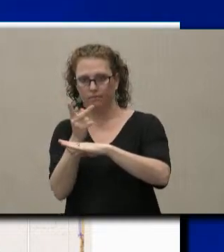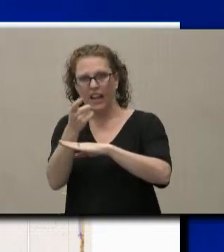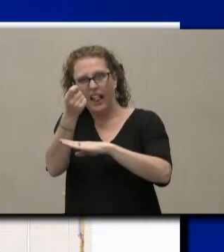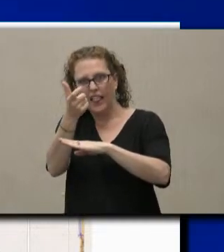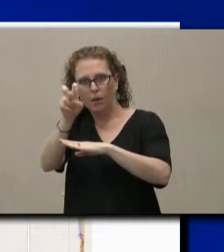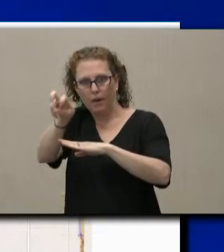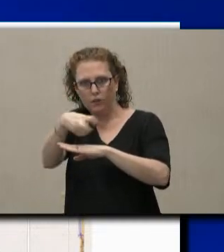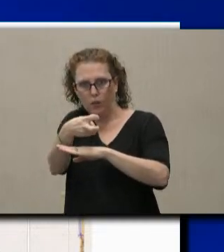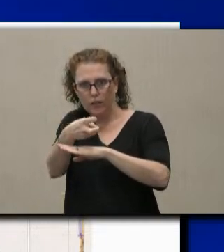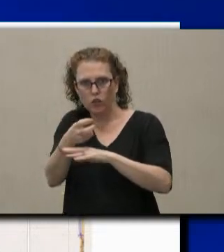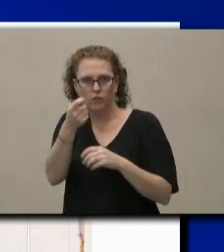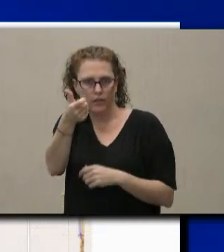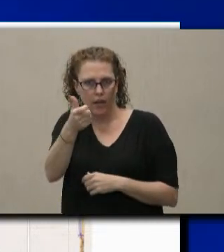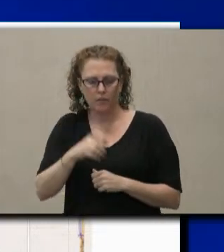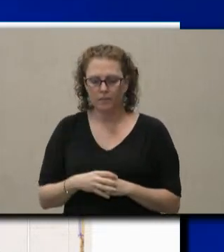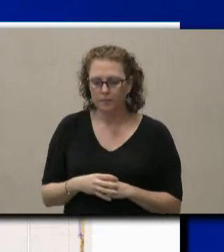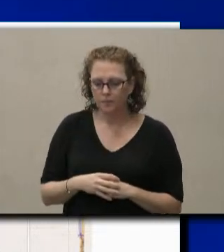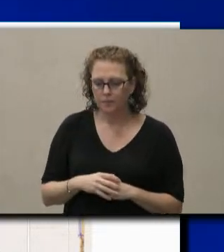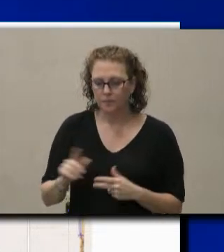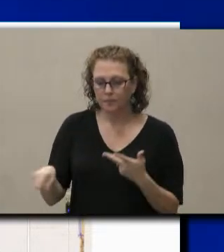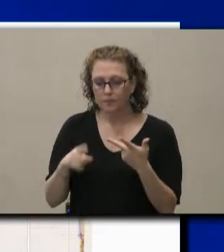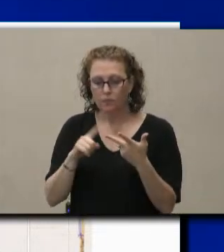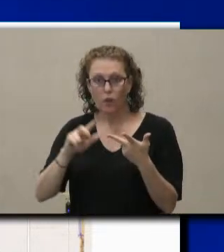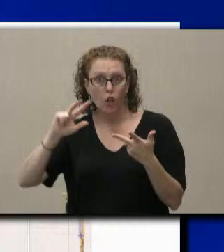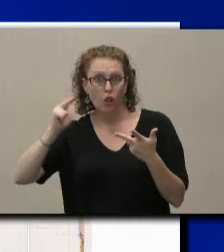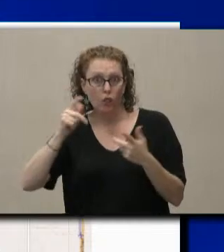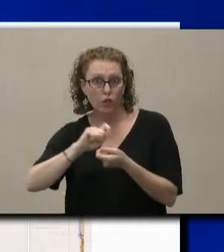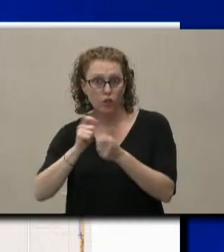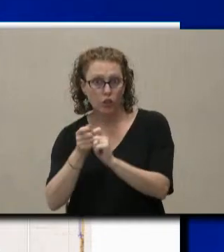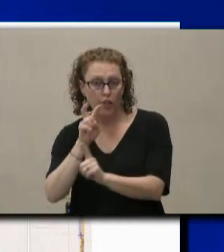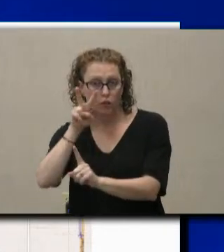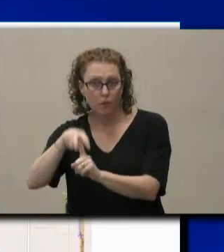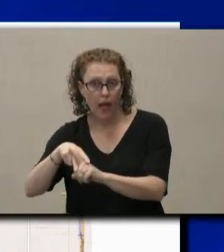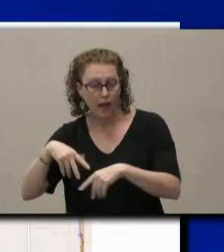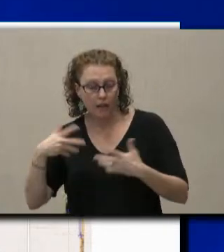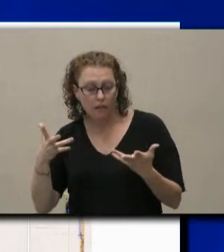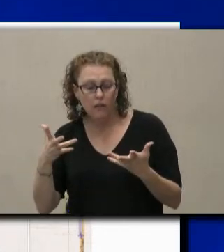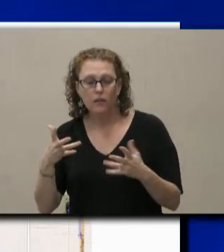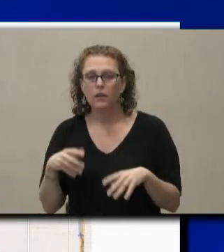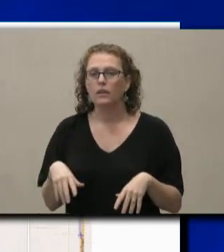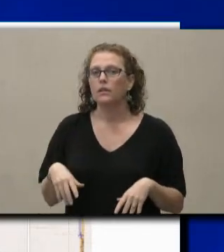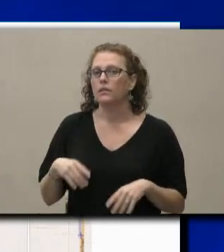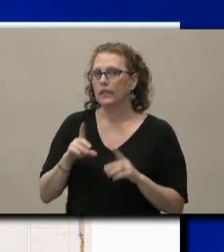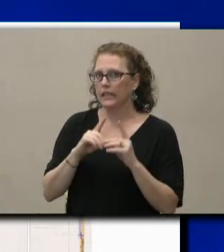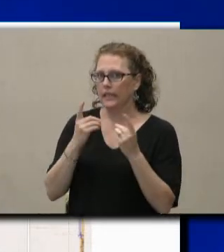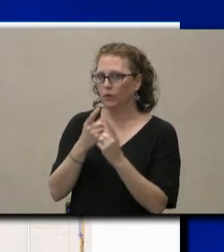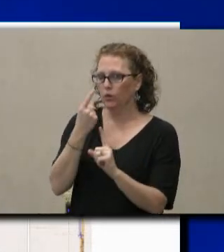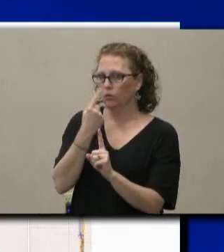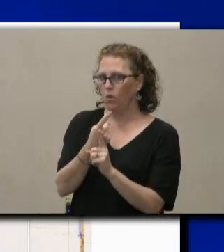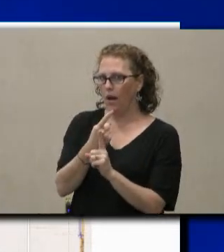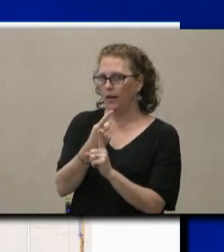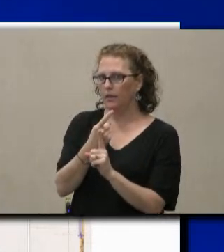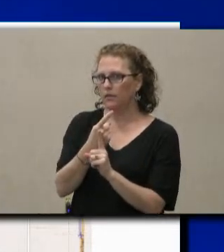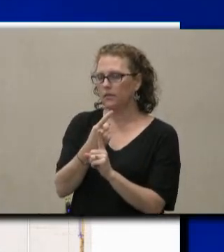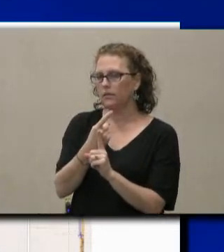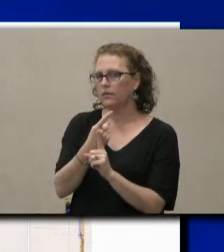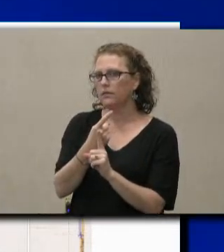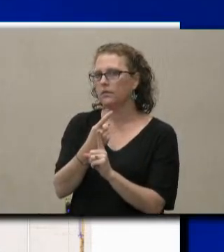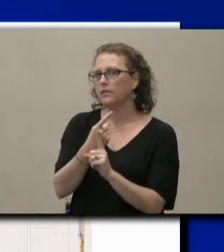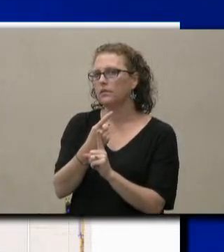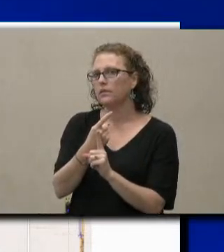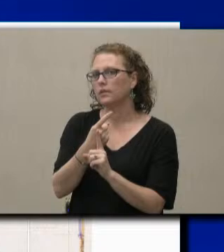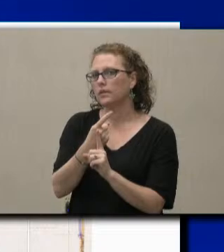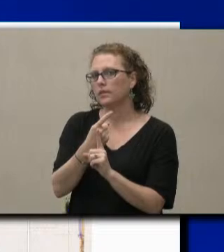that occurs is it extends from District 1 into District